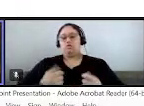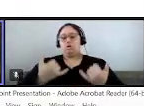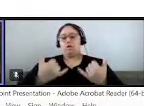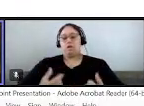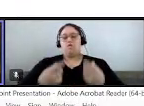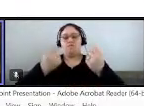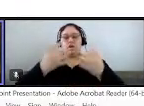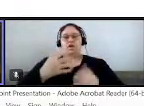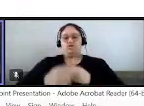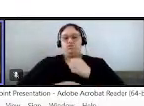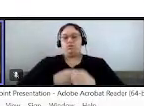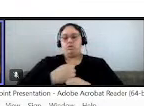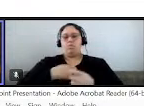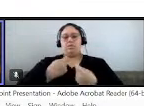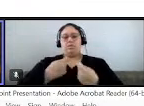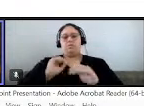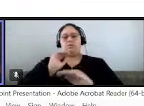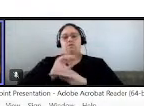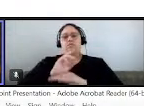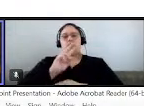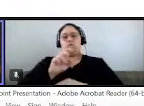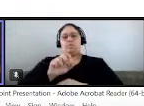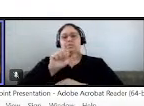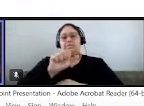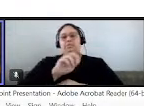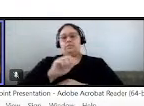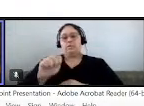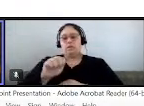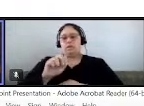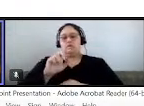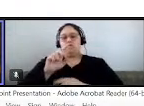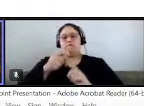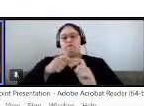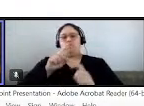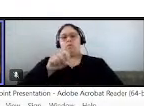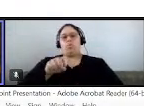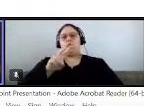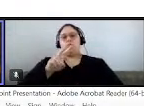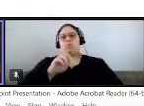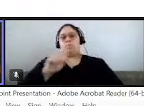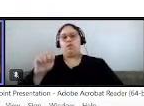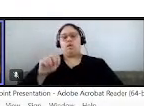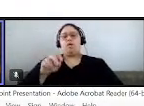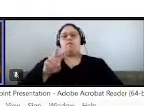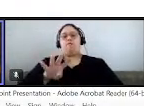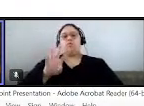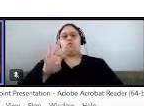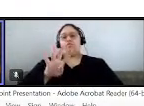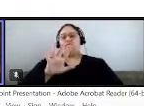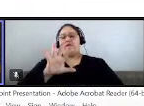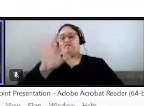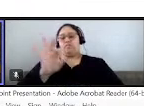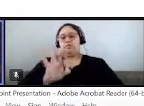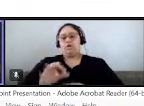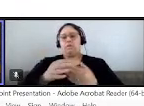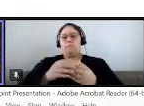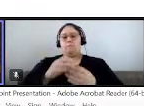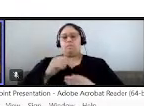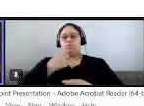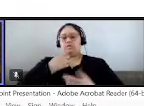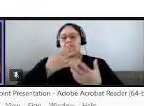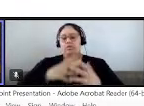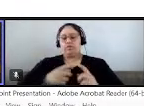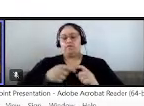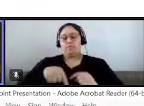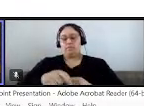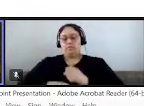year. So we spent of the 2.6 million, that 1.2 million, which is that 45% that Member Maseko had mentioned. That if I can take it from